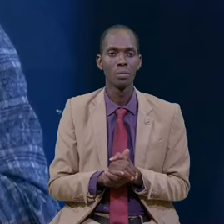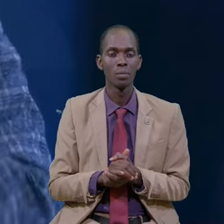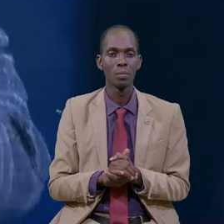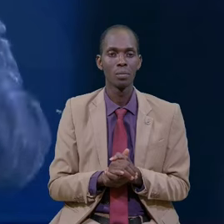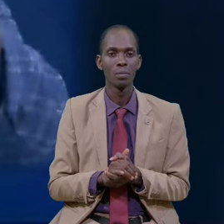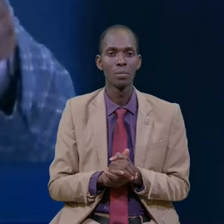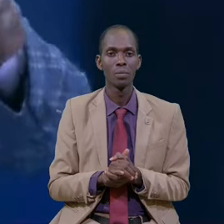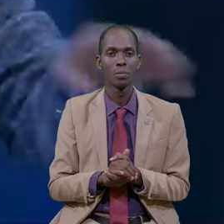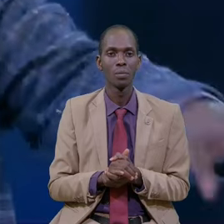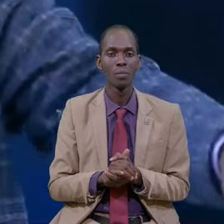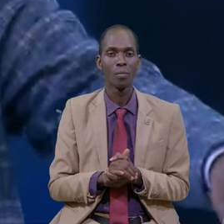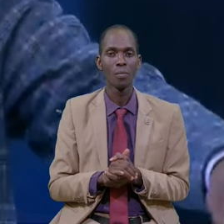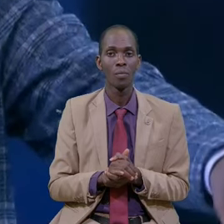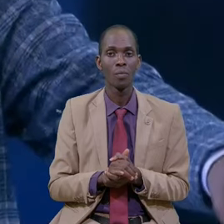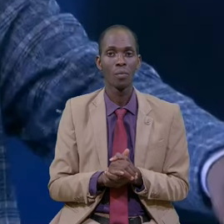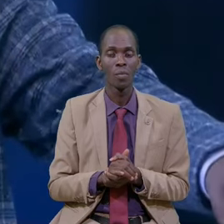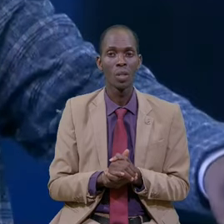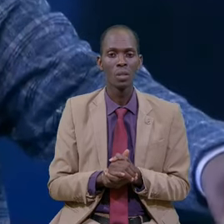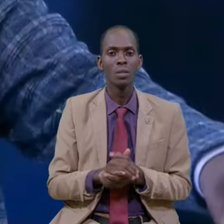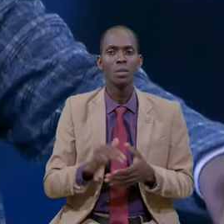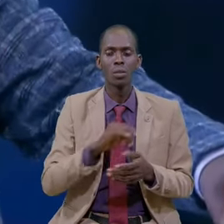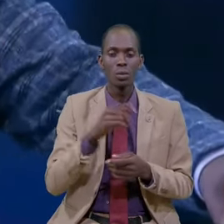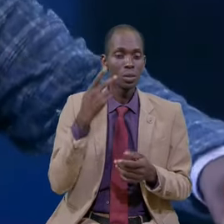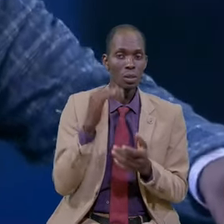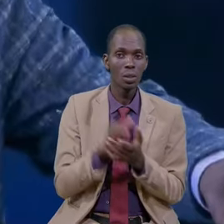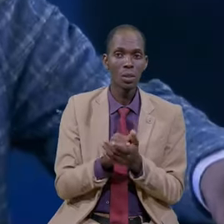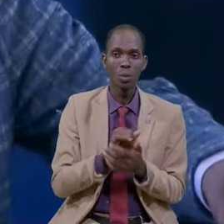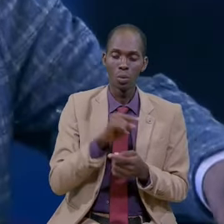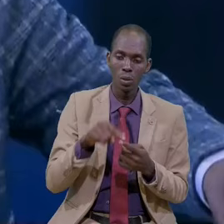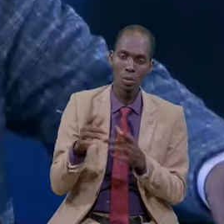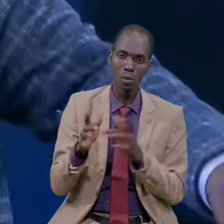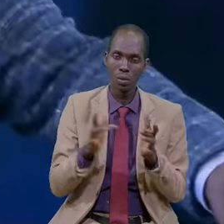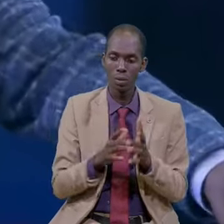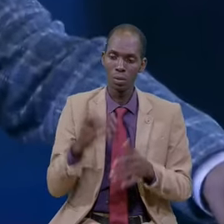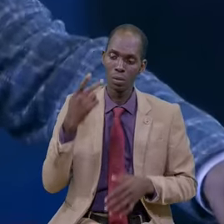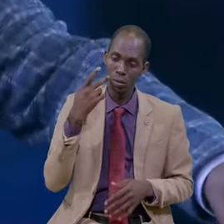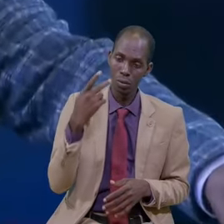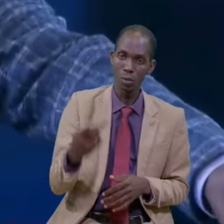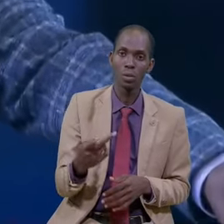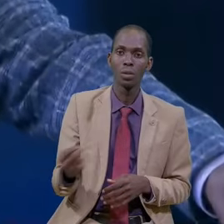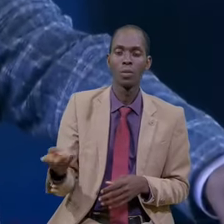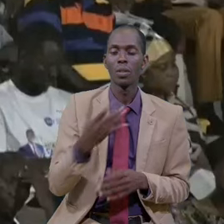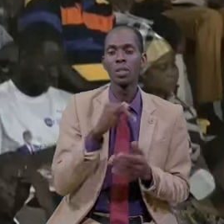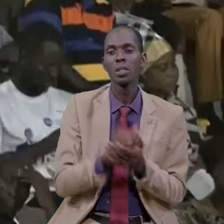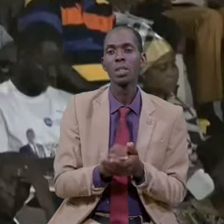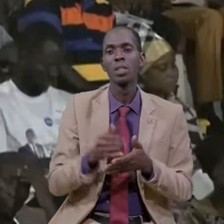man did Jesus when he saw their lord said your sins be forgiven